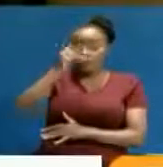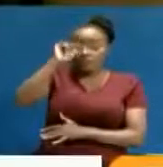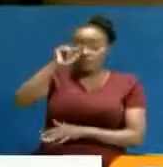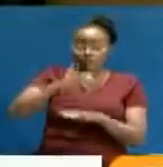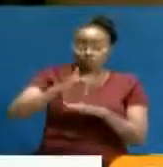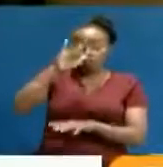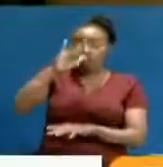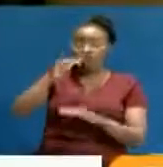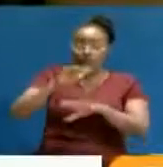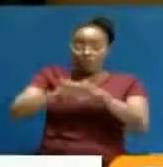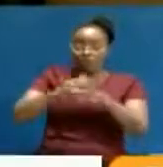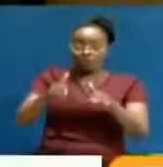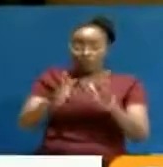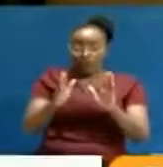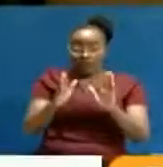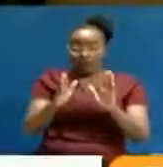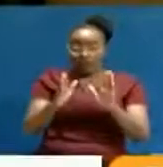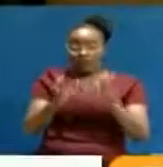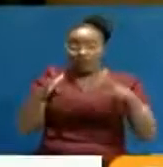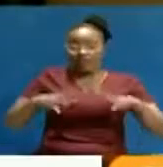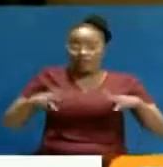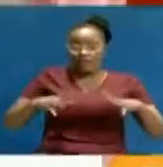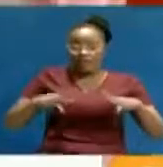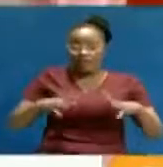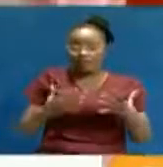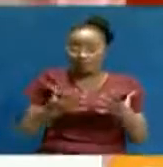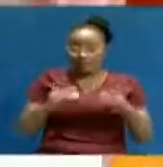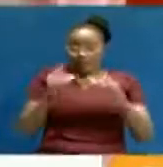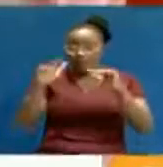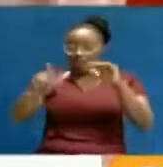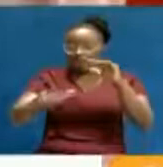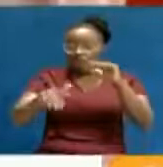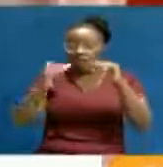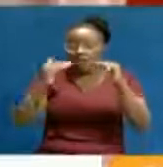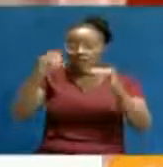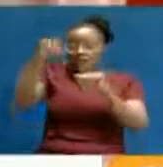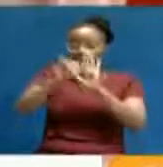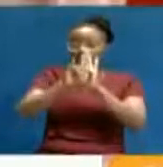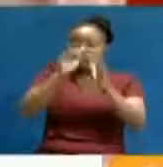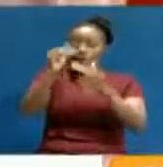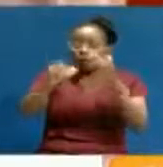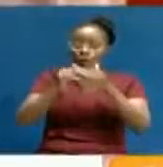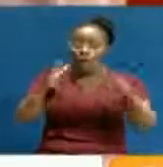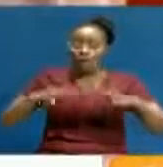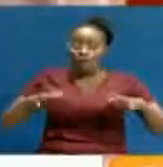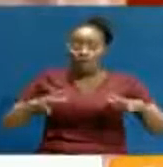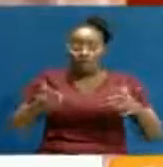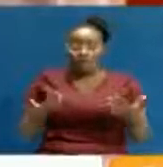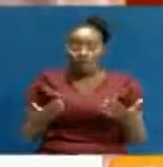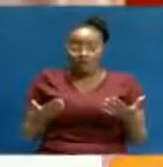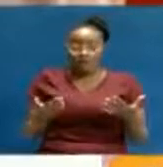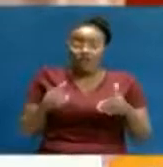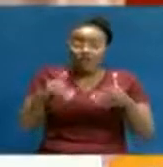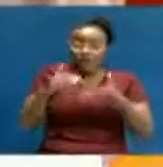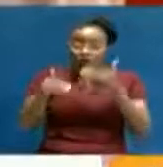touch positively the mwananchi at the grassroots. We must make the identities of our people,